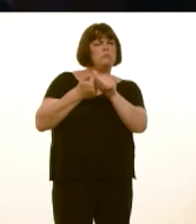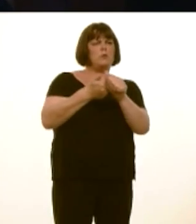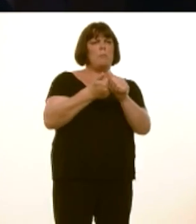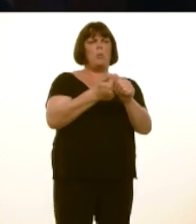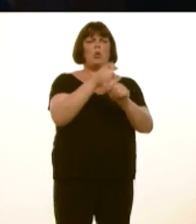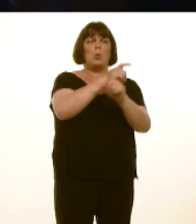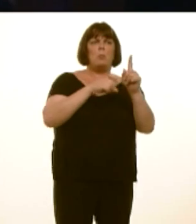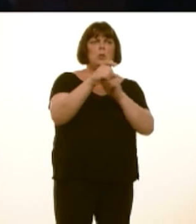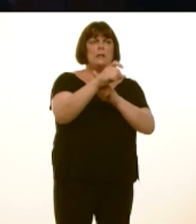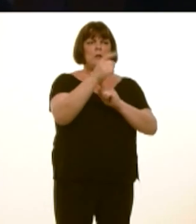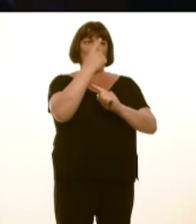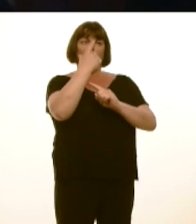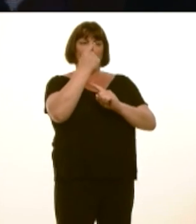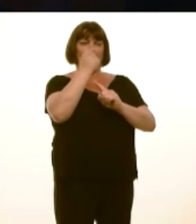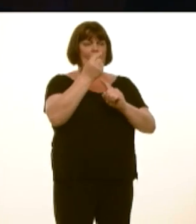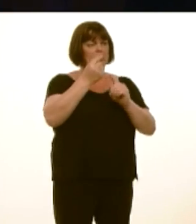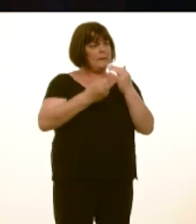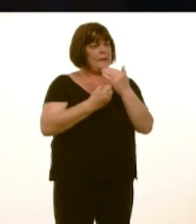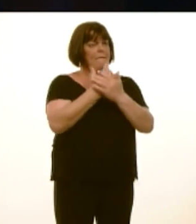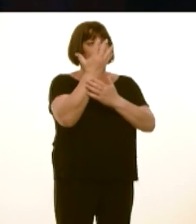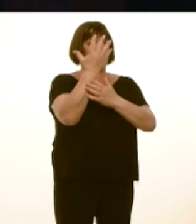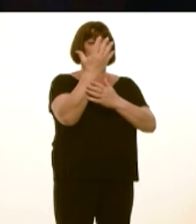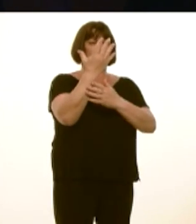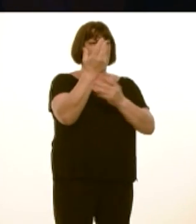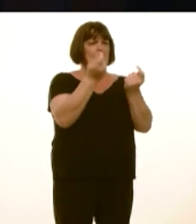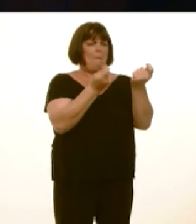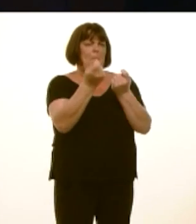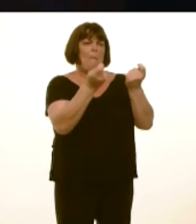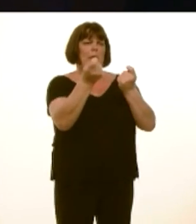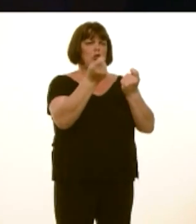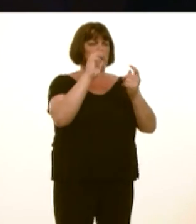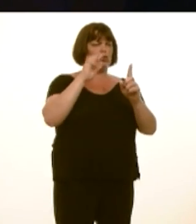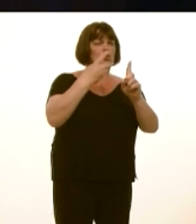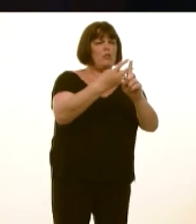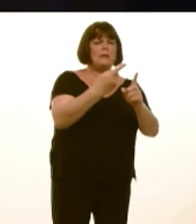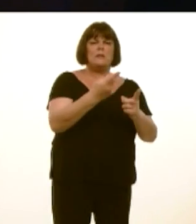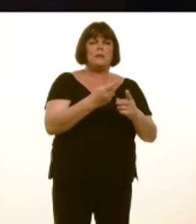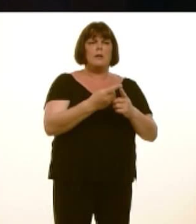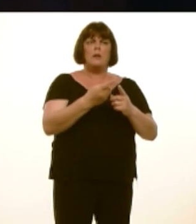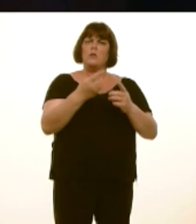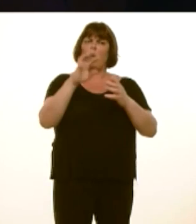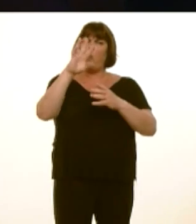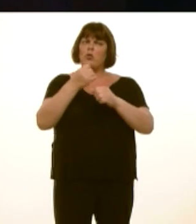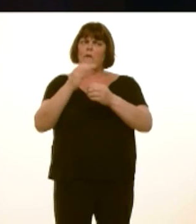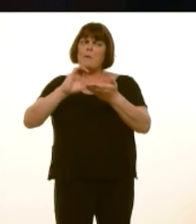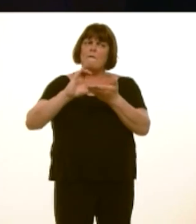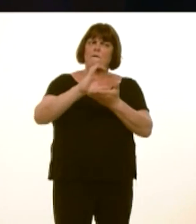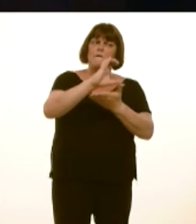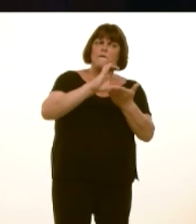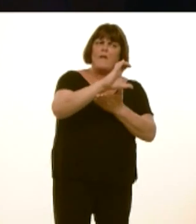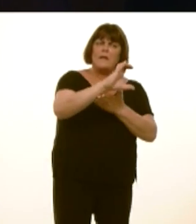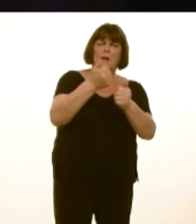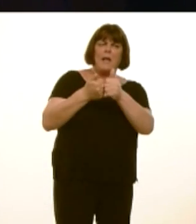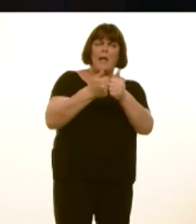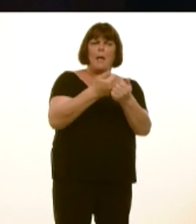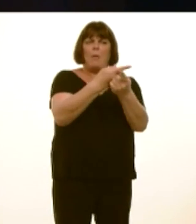destination management, what can Welsh Government do to further promote investment in the area and also potentially to